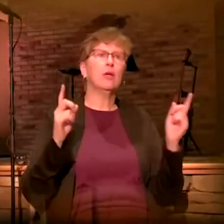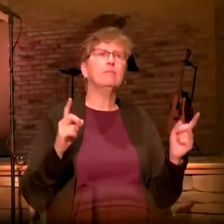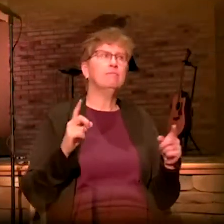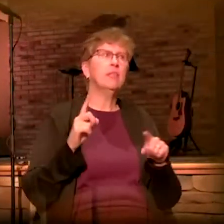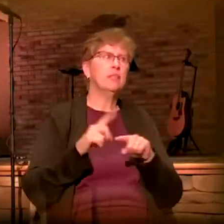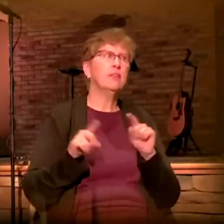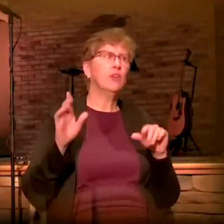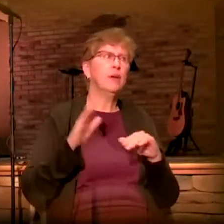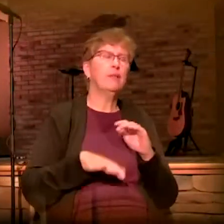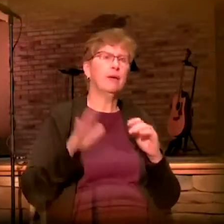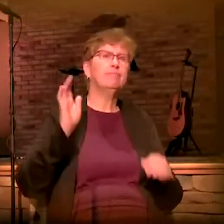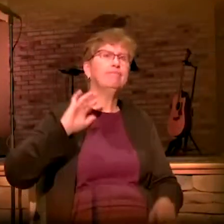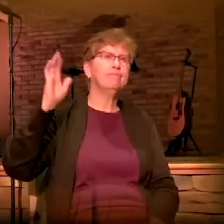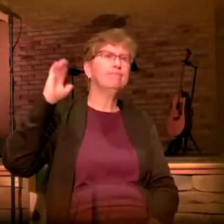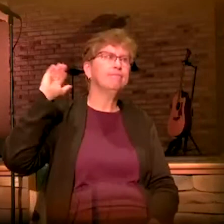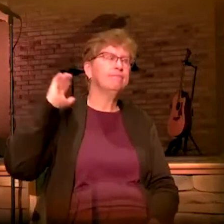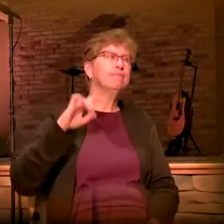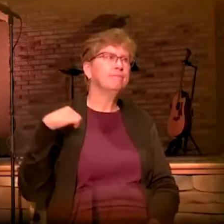years past.